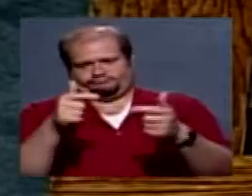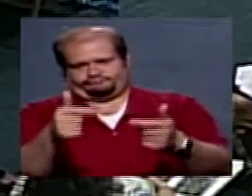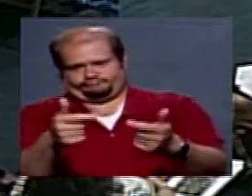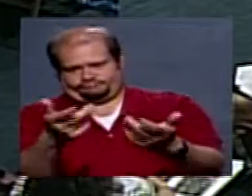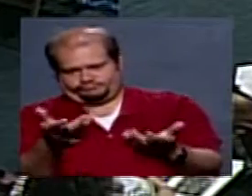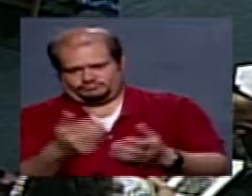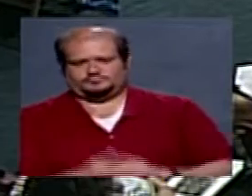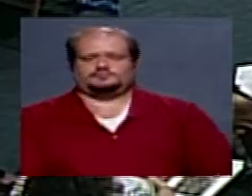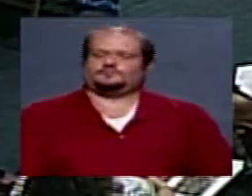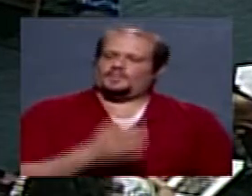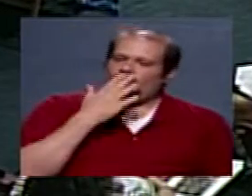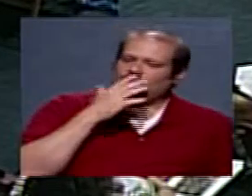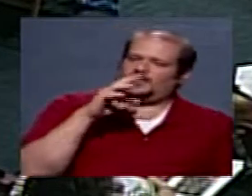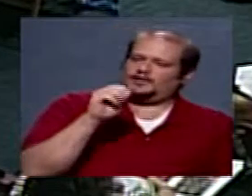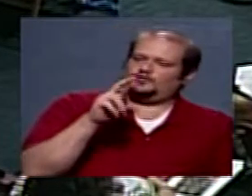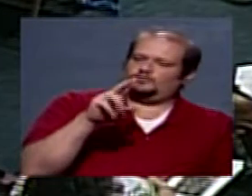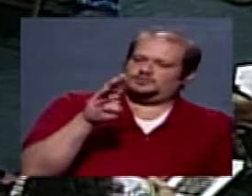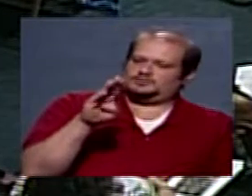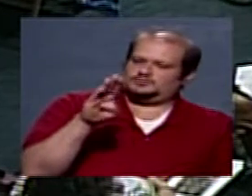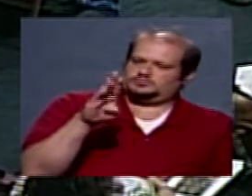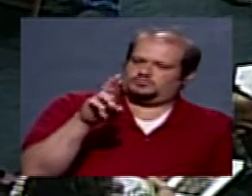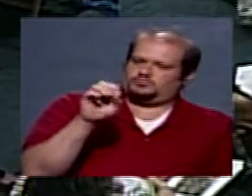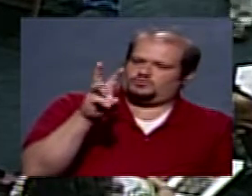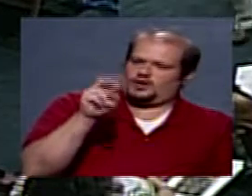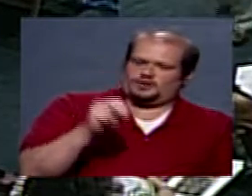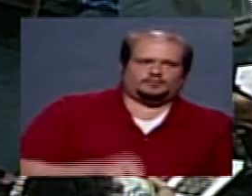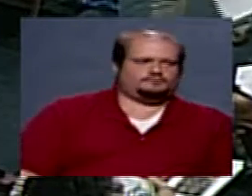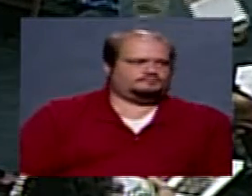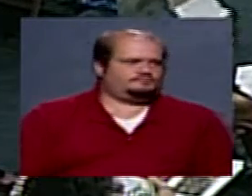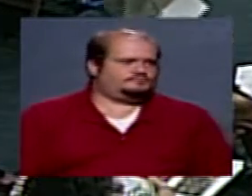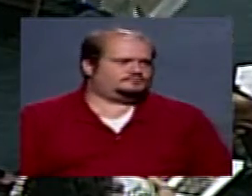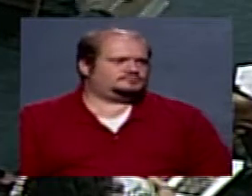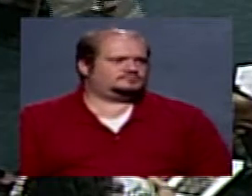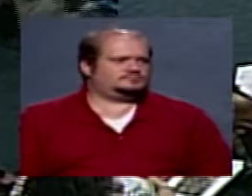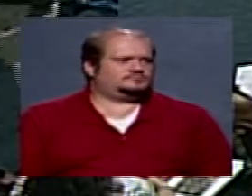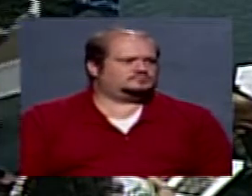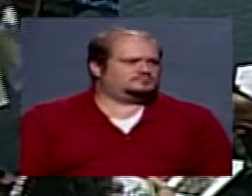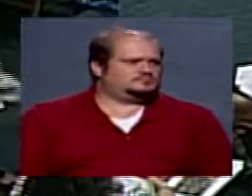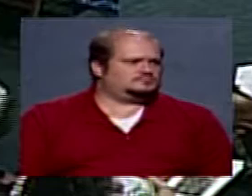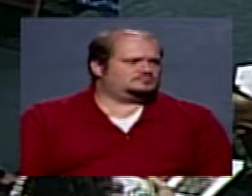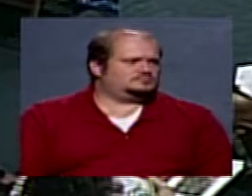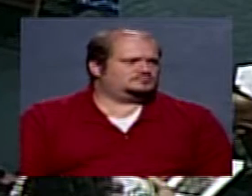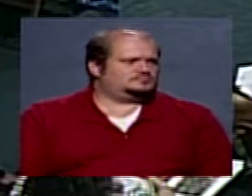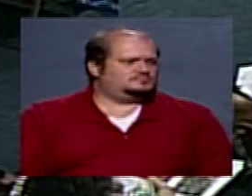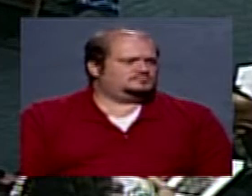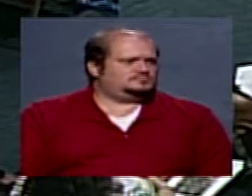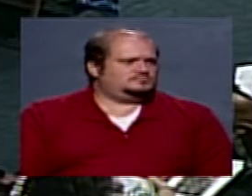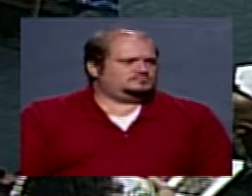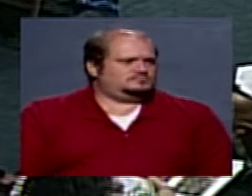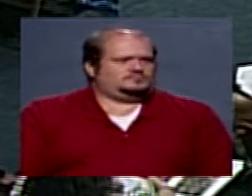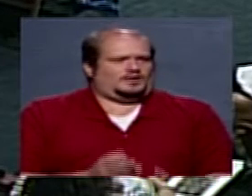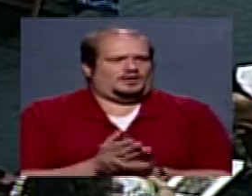there. Thank you, Mr. Brown. Thank you. All right.